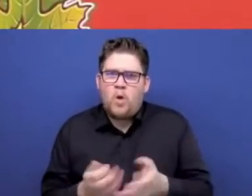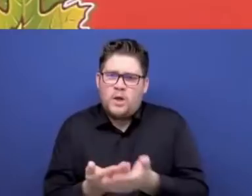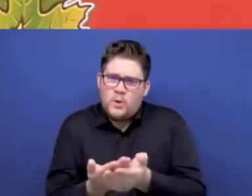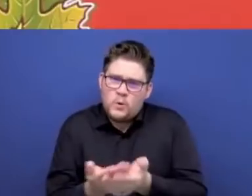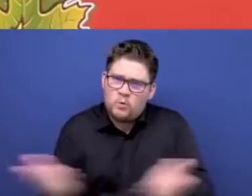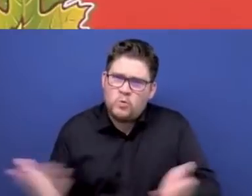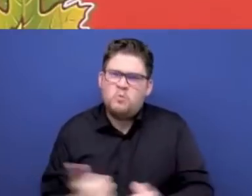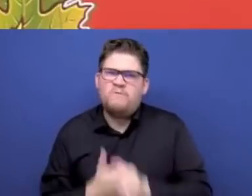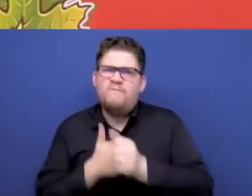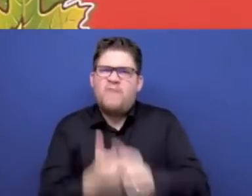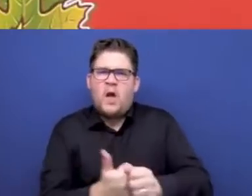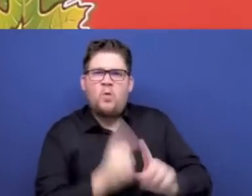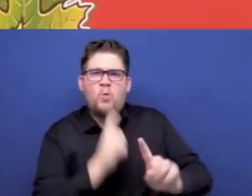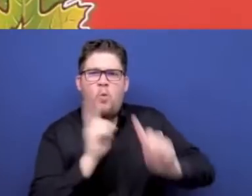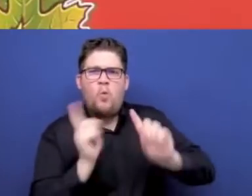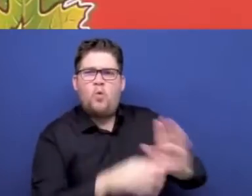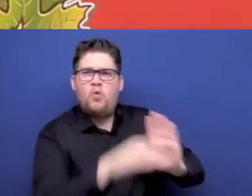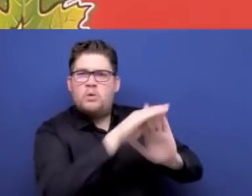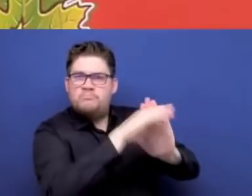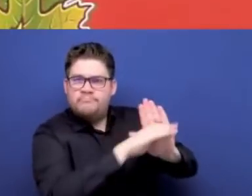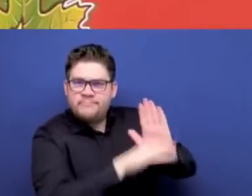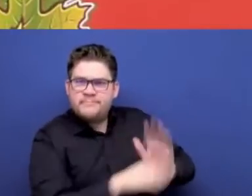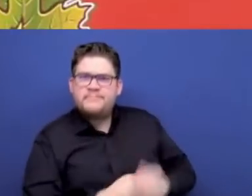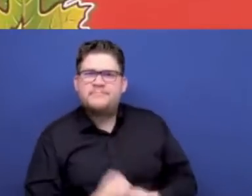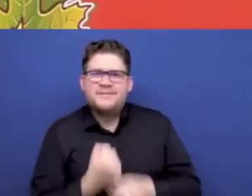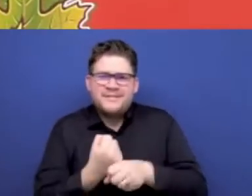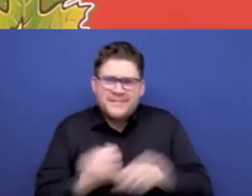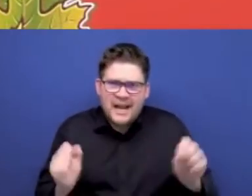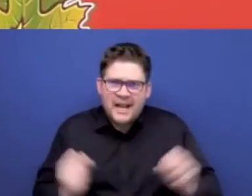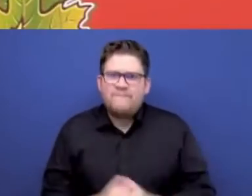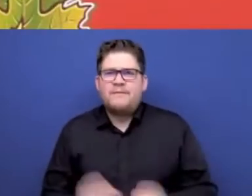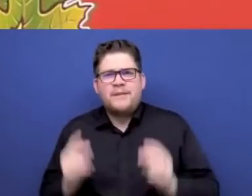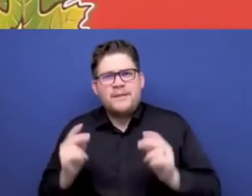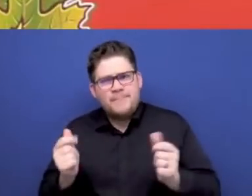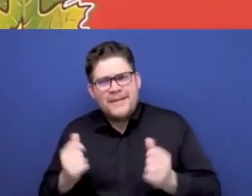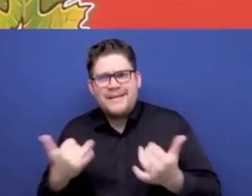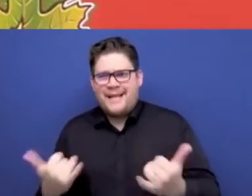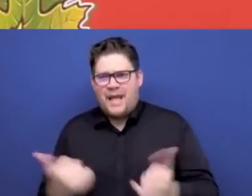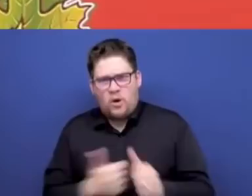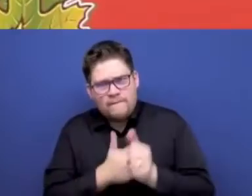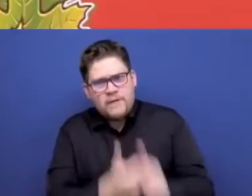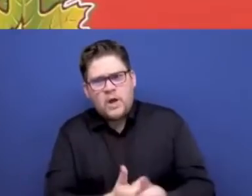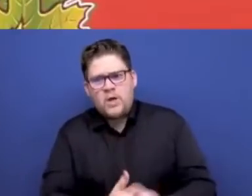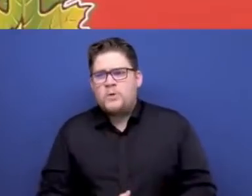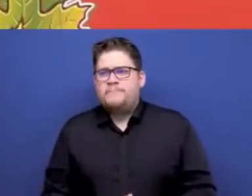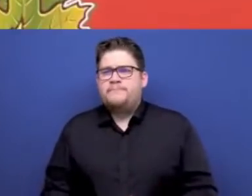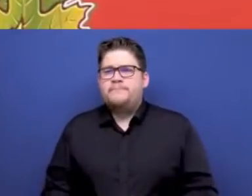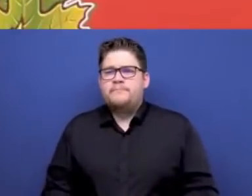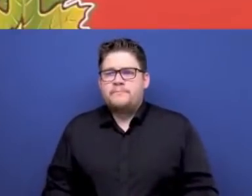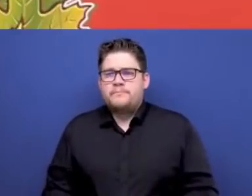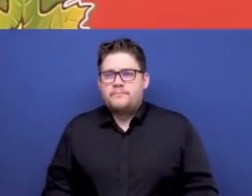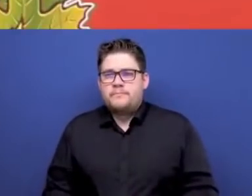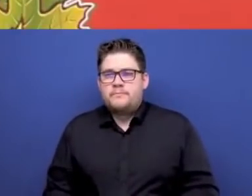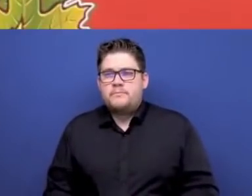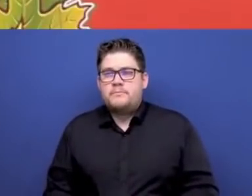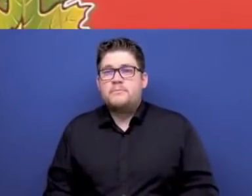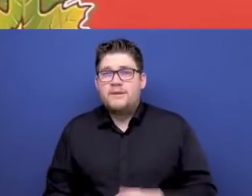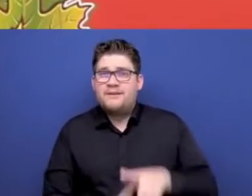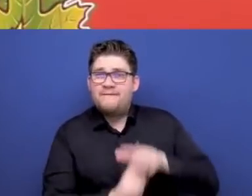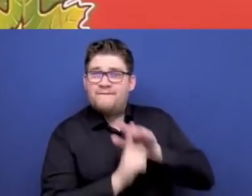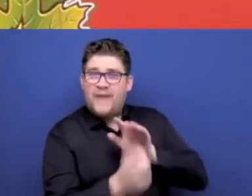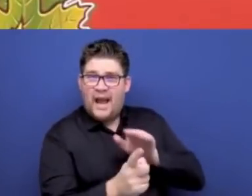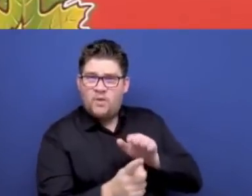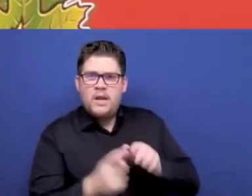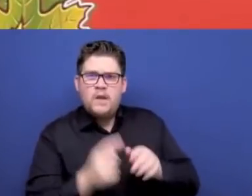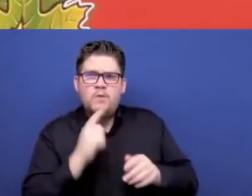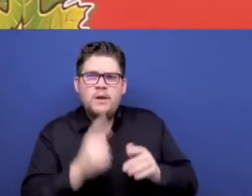as possible in an orderly manner to the pre-identified areas. We don't have, our members are continuing to patrol those